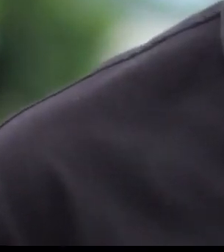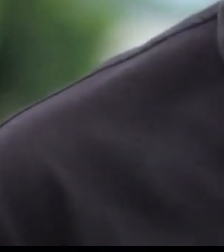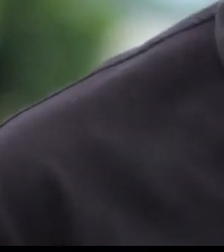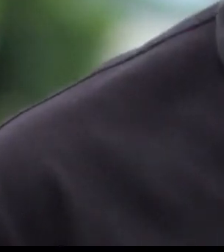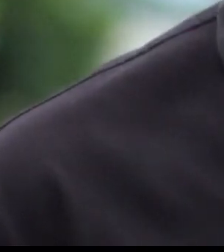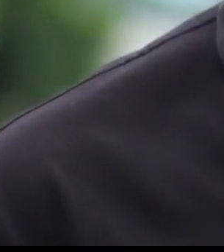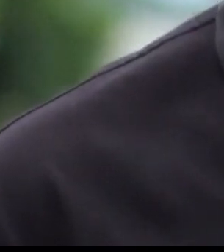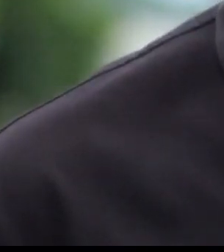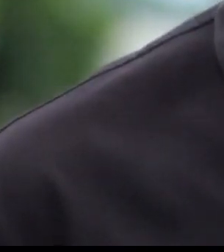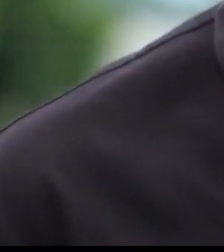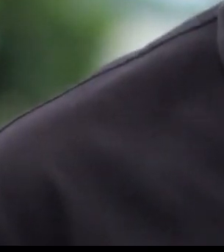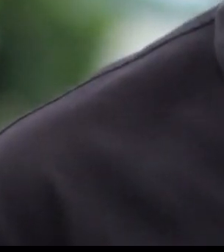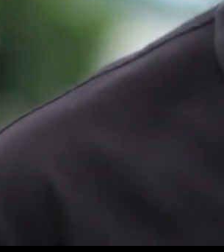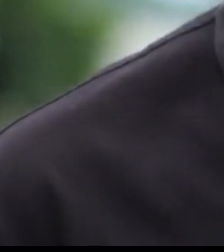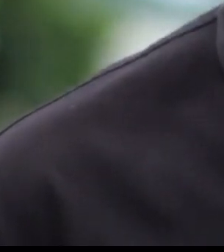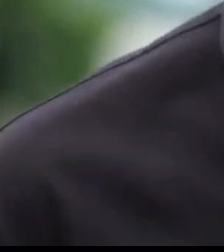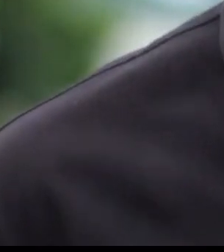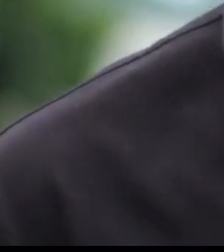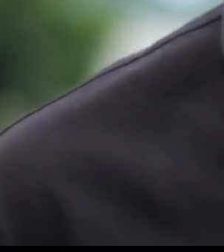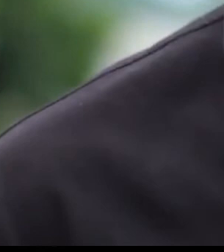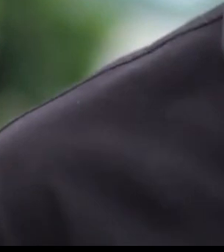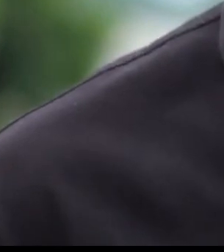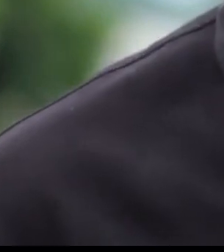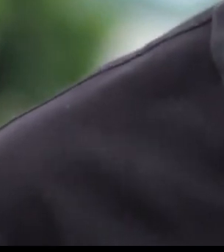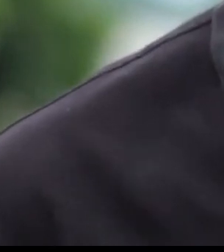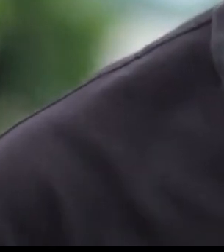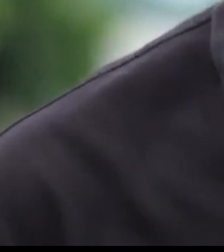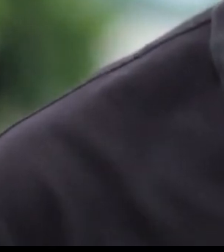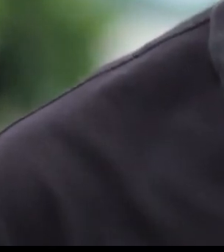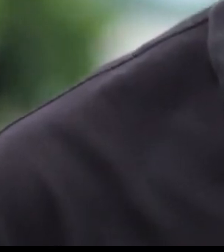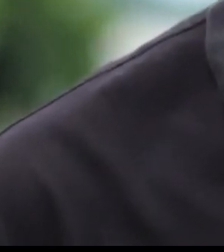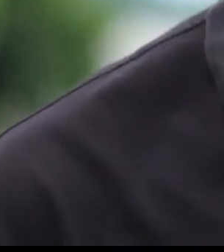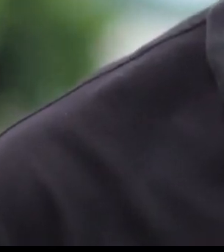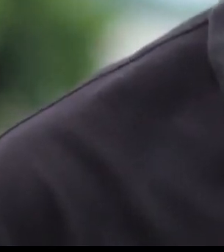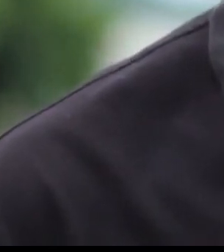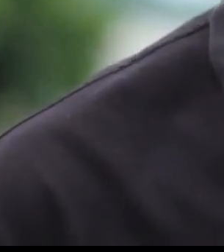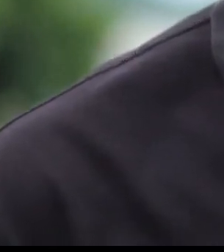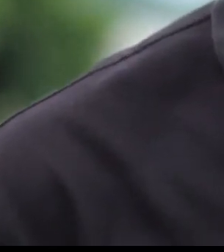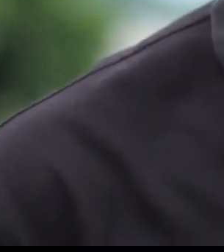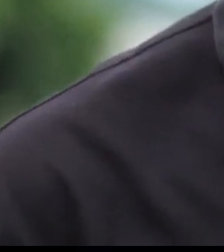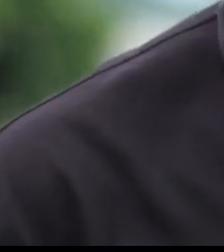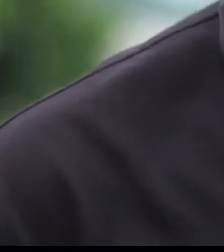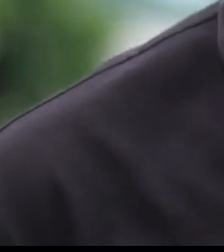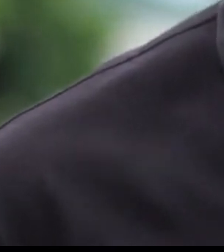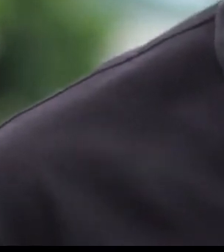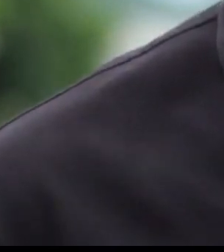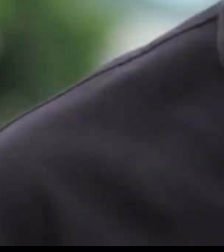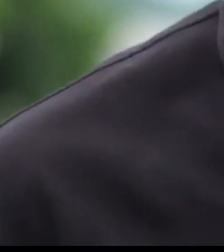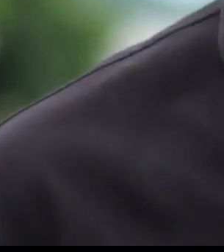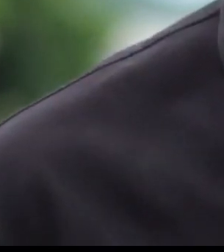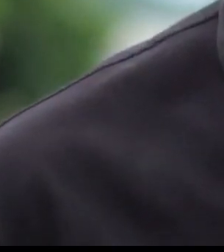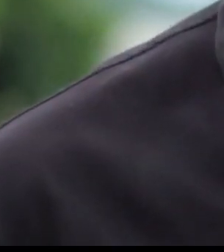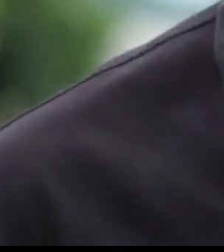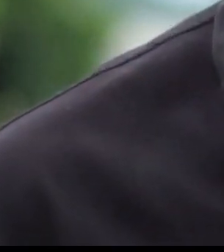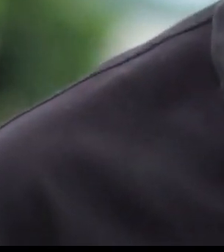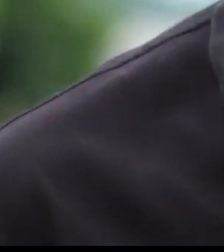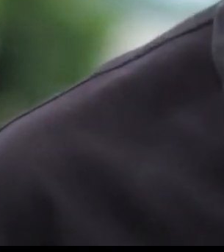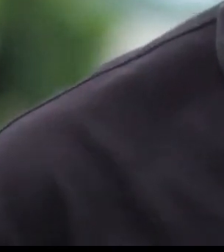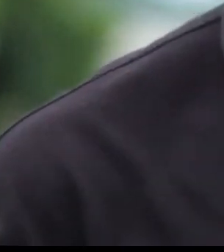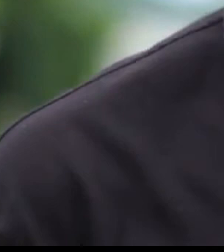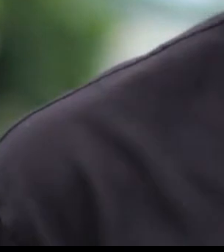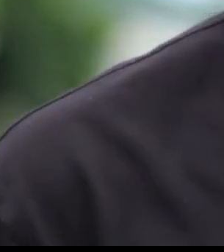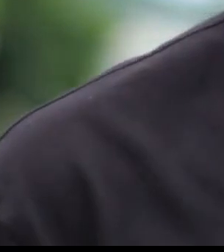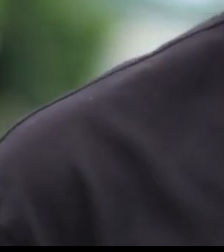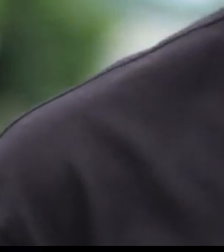Also, 40 years ago, believe it or not, I was in the real estate business. This is my 43rd year.